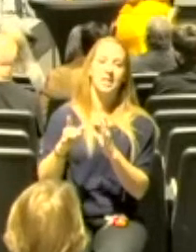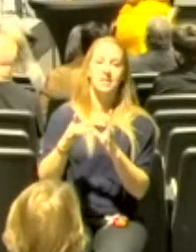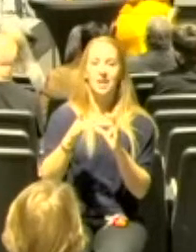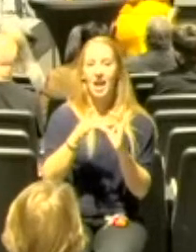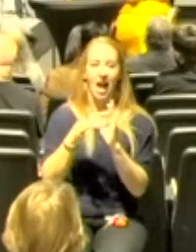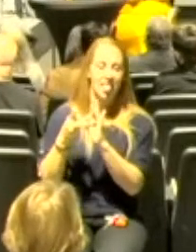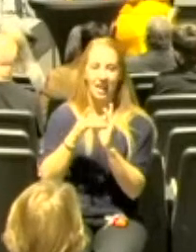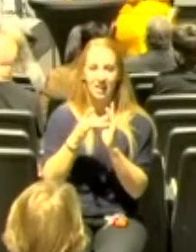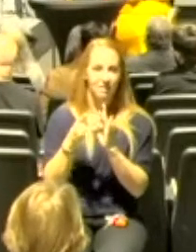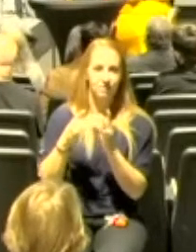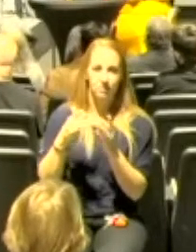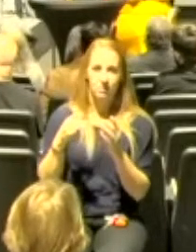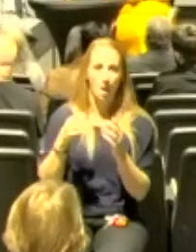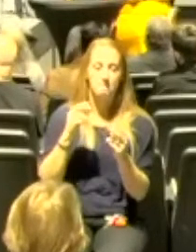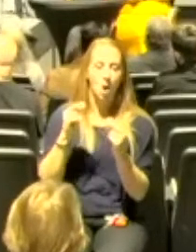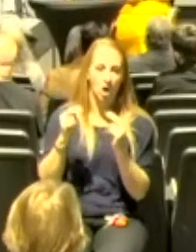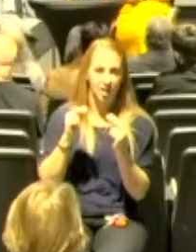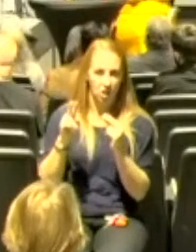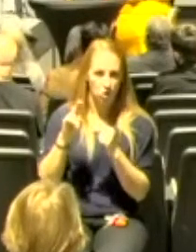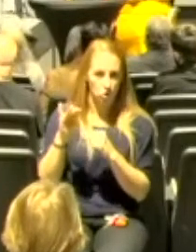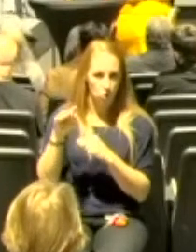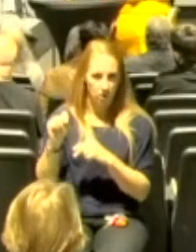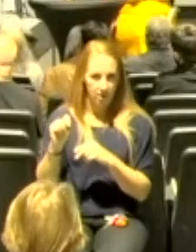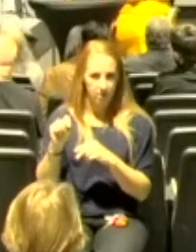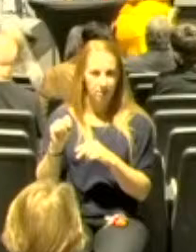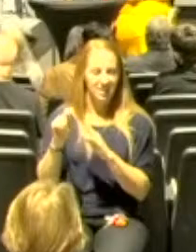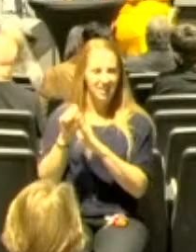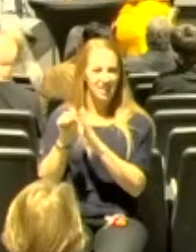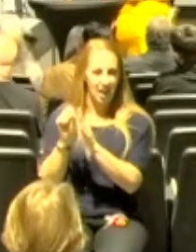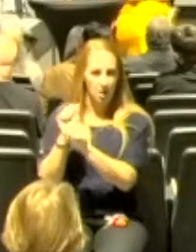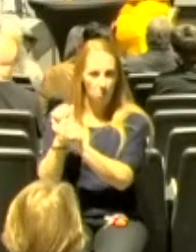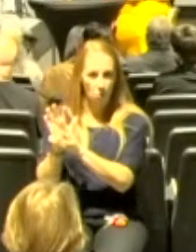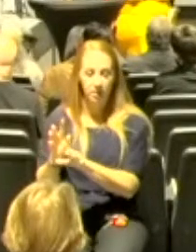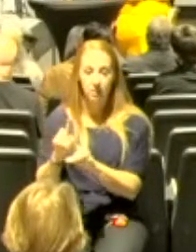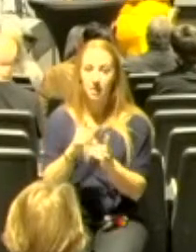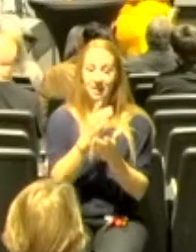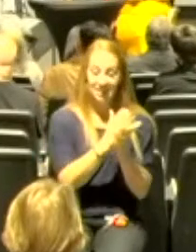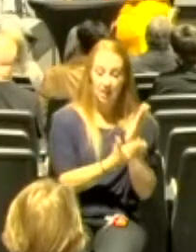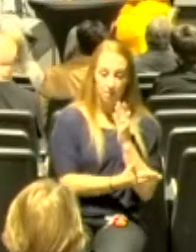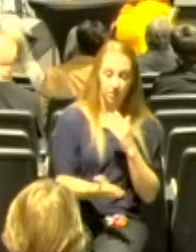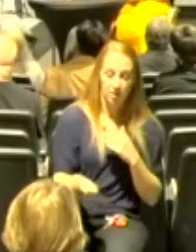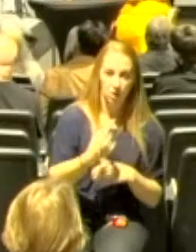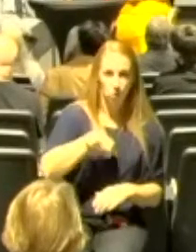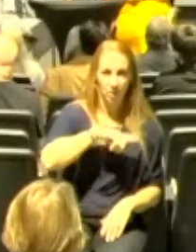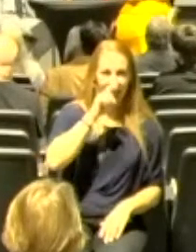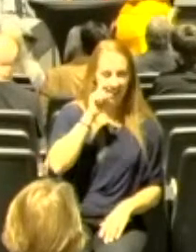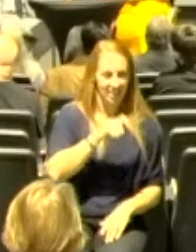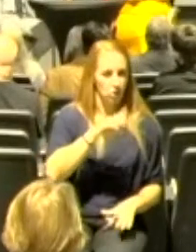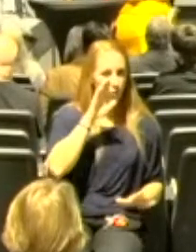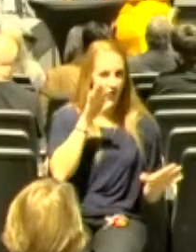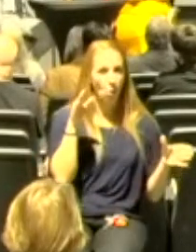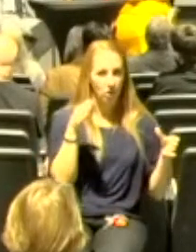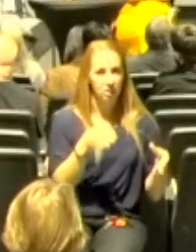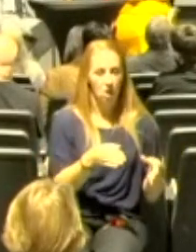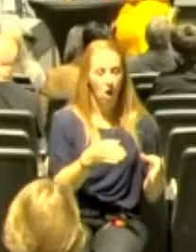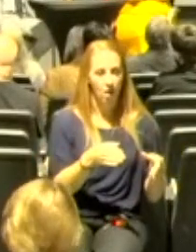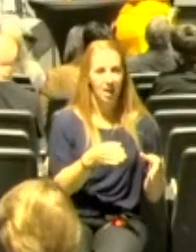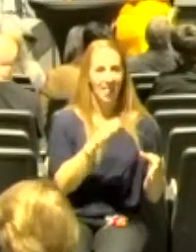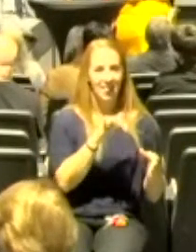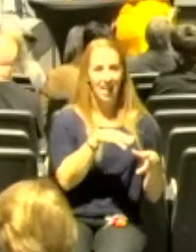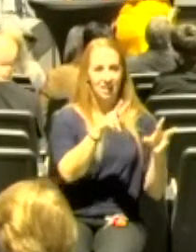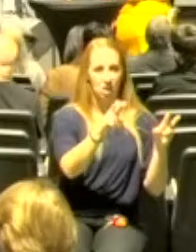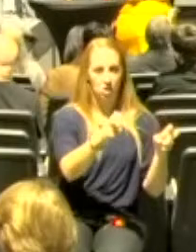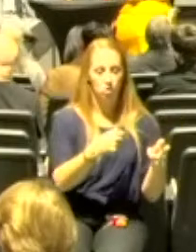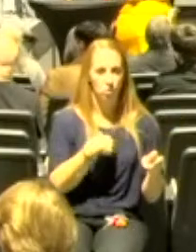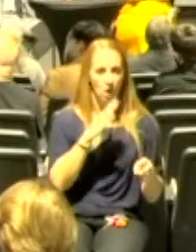employees. Yet there are things within the organization that we have to be deliberate that we can look at and try to focus on. So those are the issues I'm